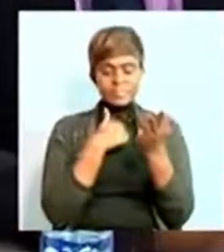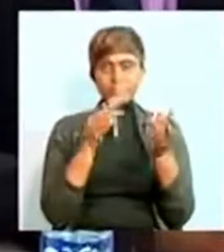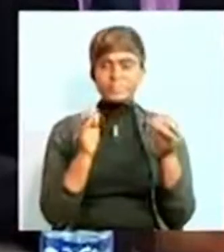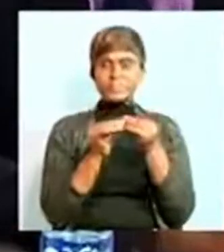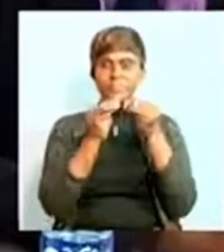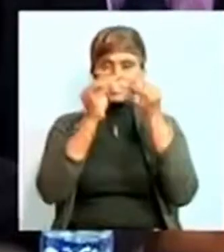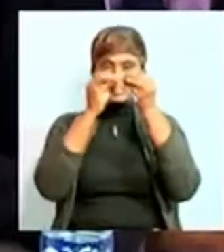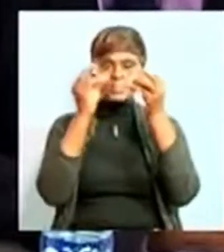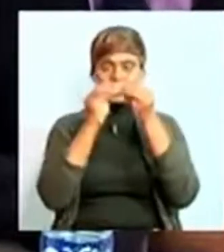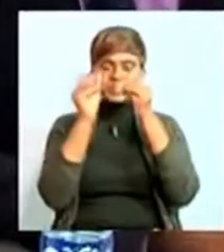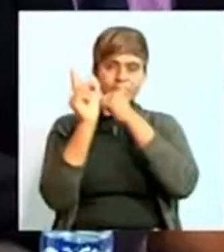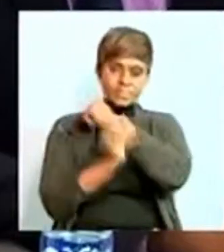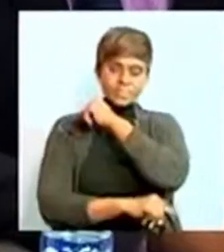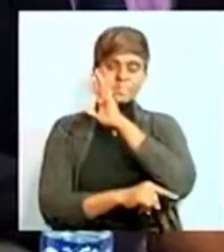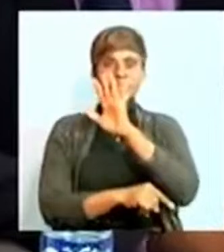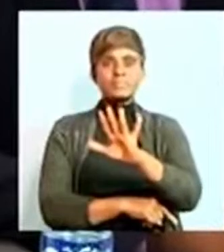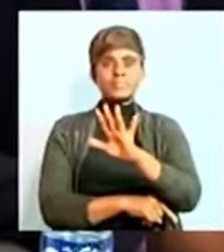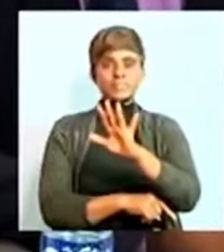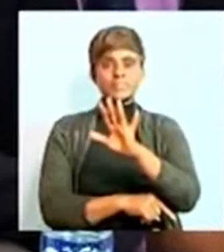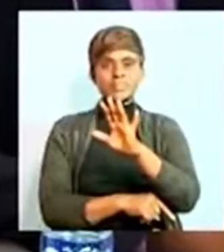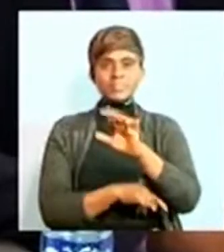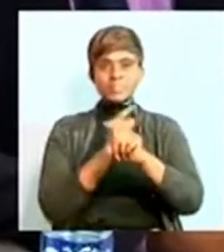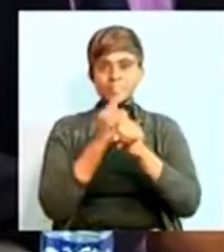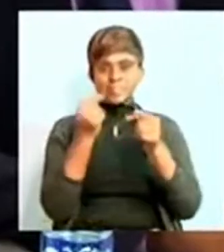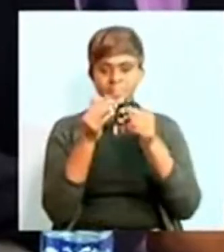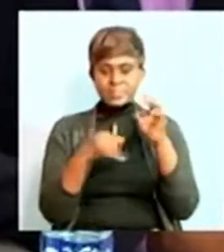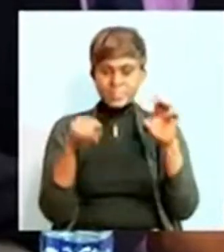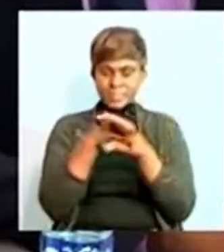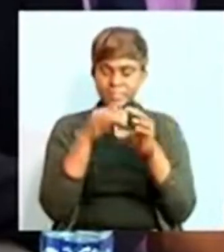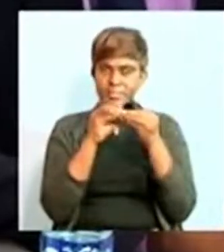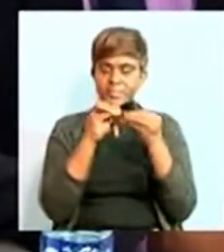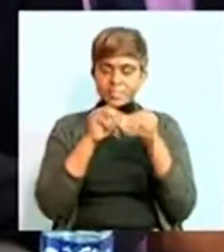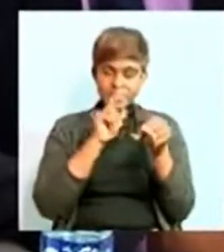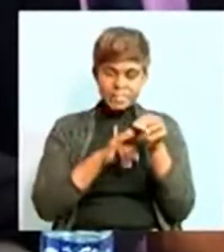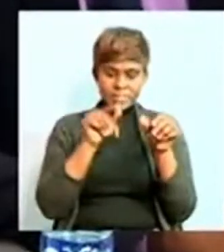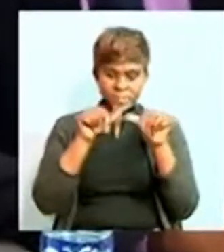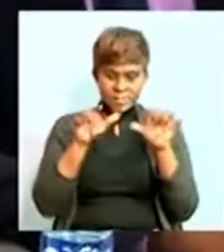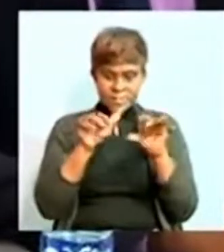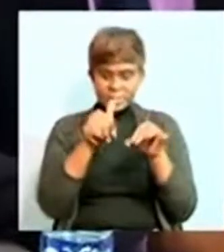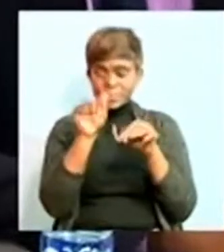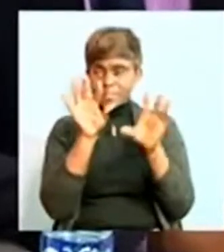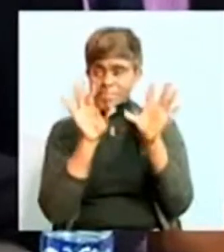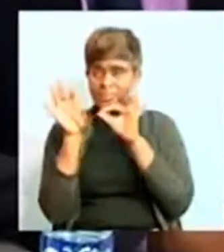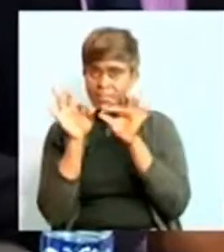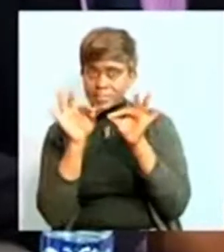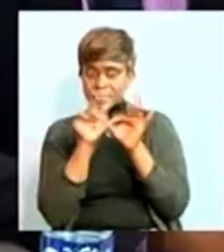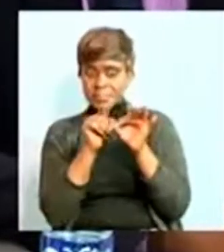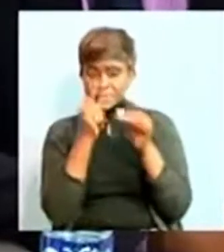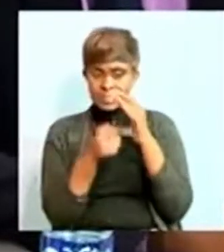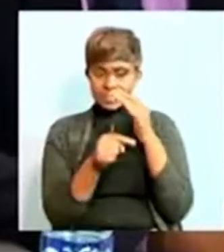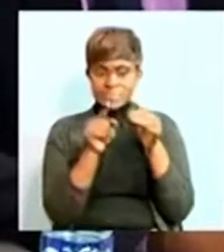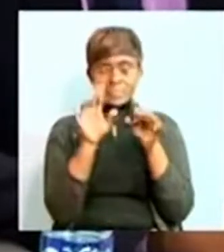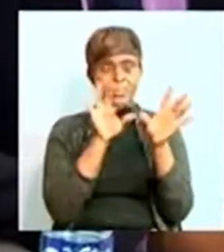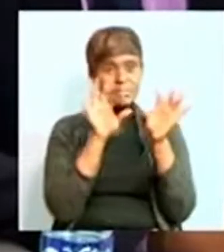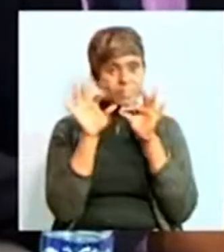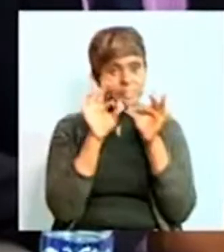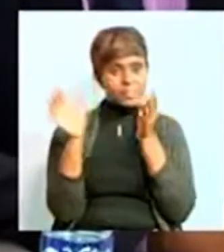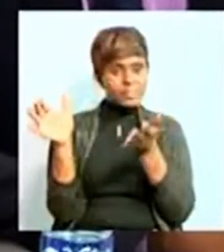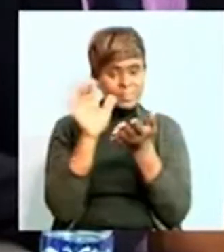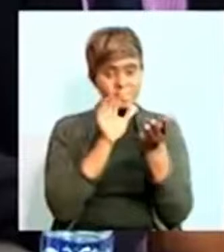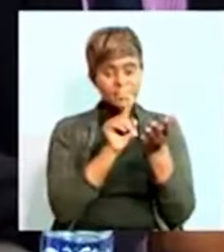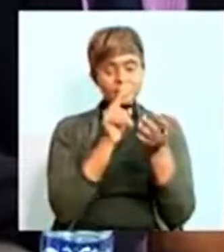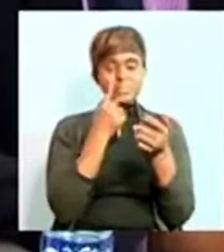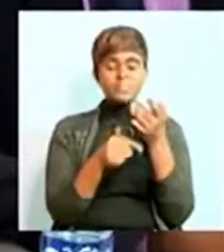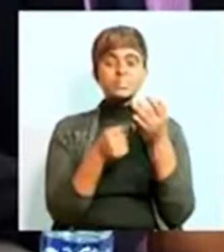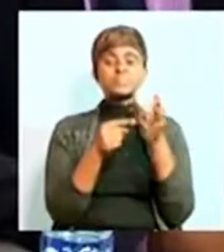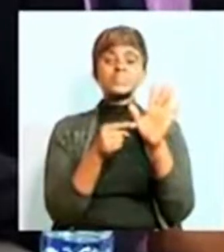accumulation of penalties. So we just need to engage them, because by the time that the auditor were picking, this was what was just picked as lump sum on what